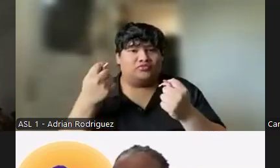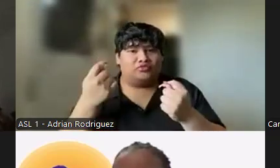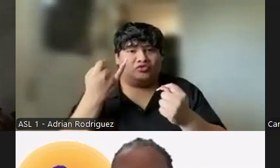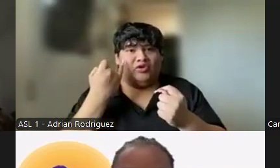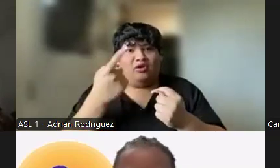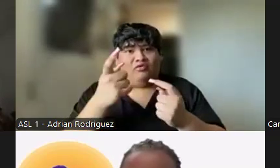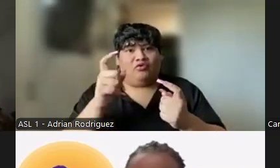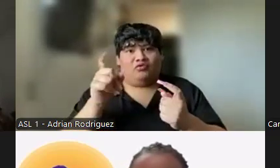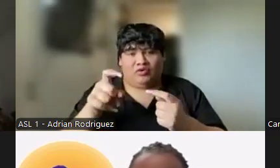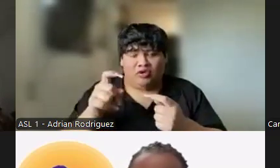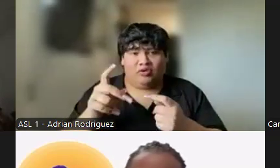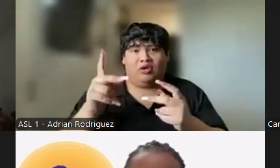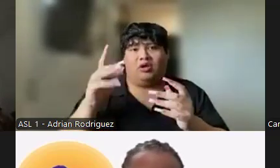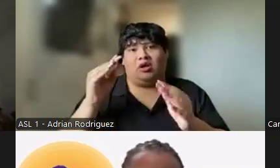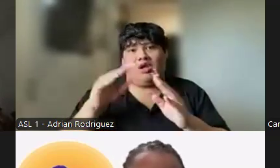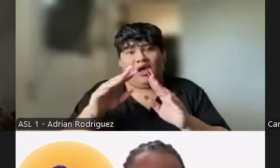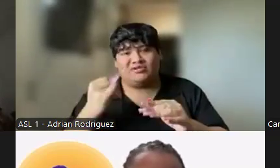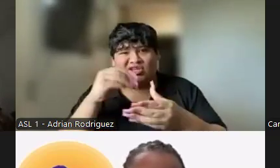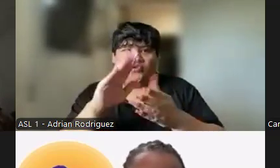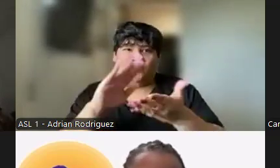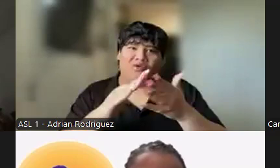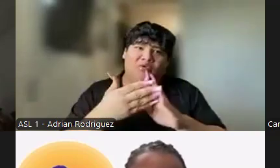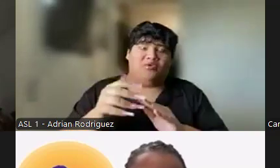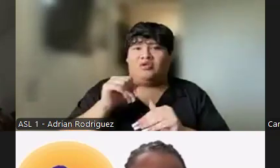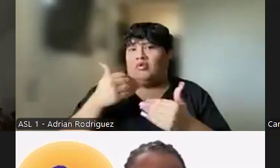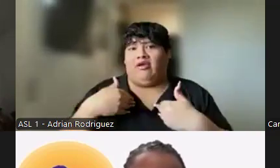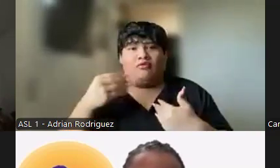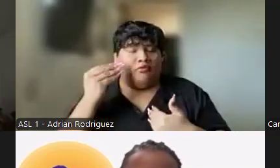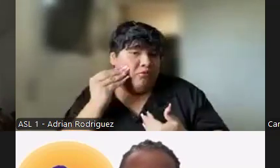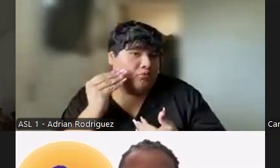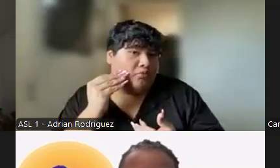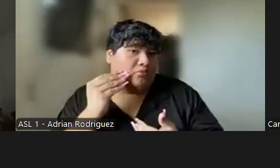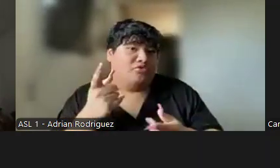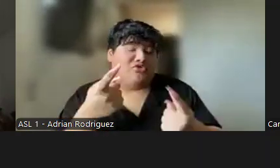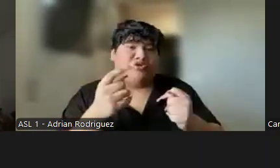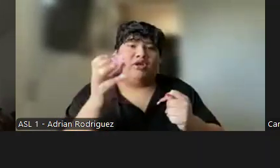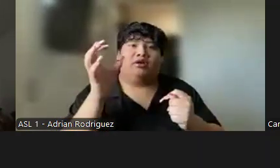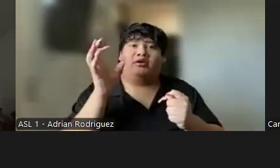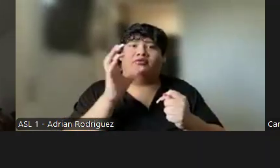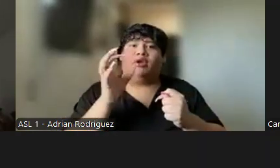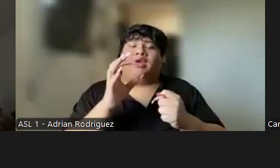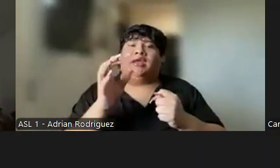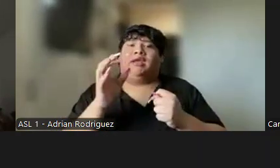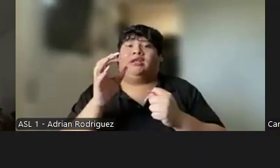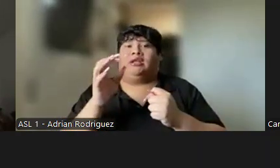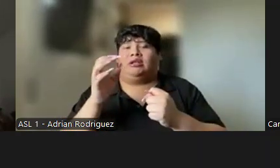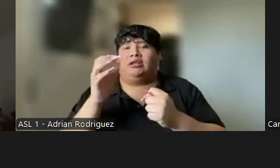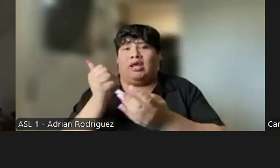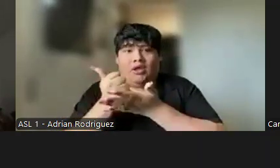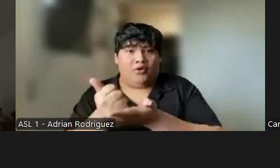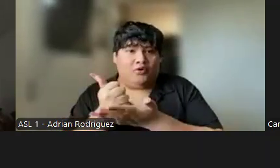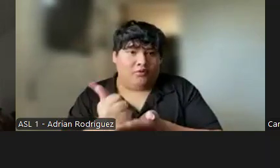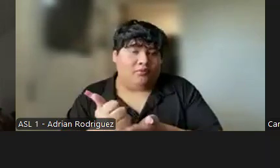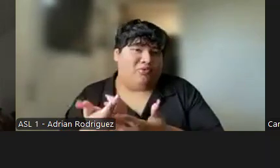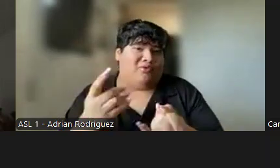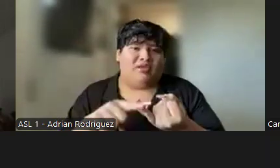come upon a person who's in the community who's unhoused, trying to find a system, whether it be